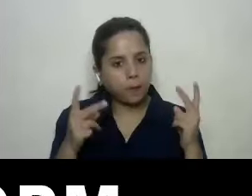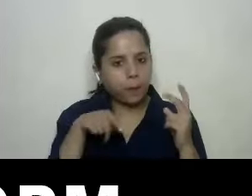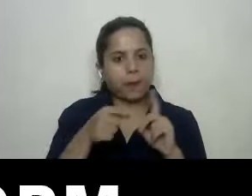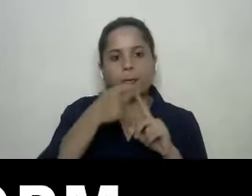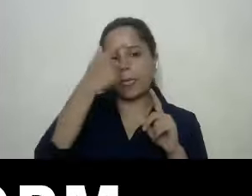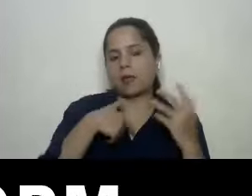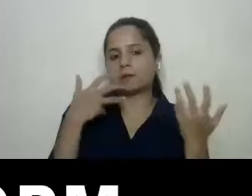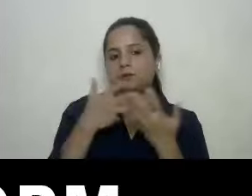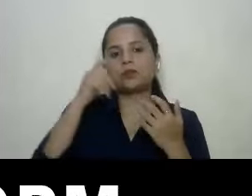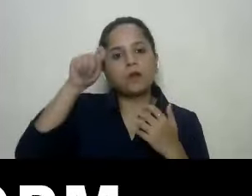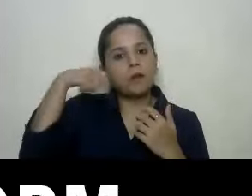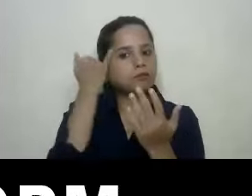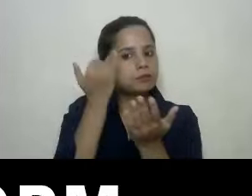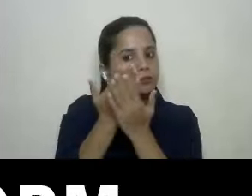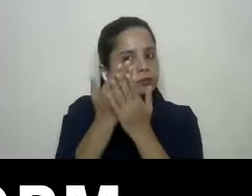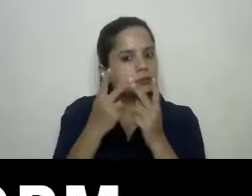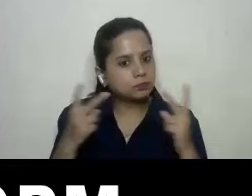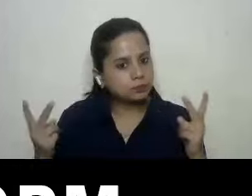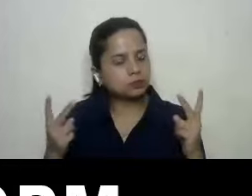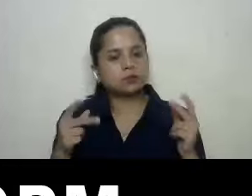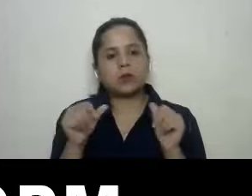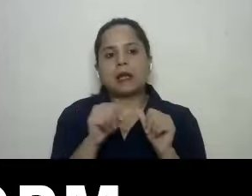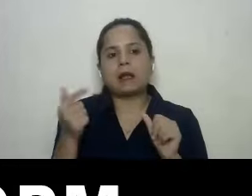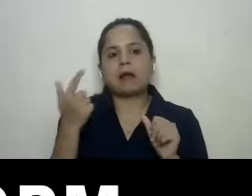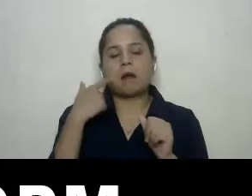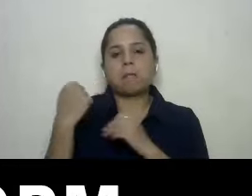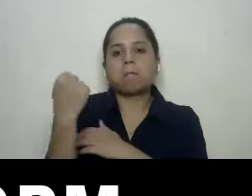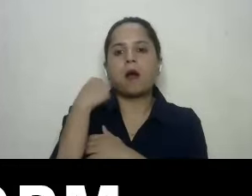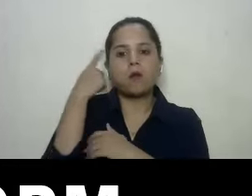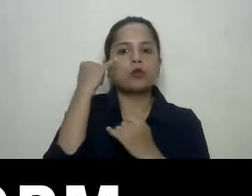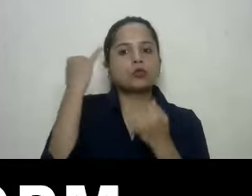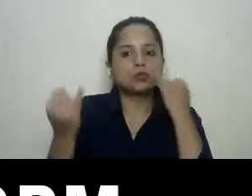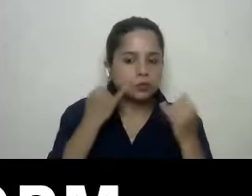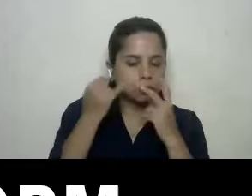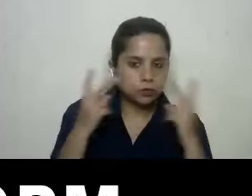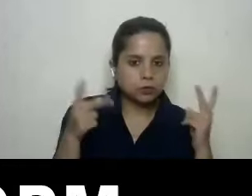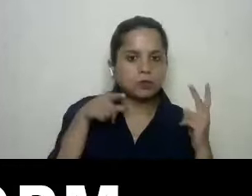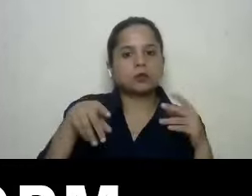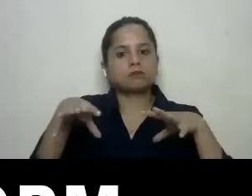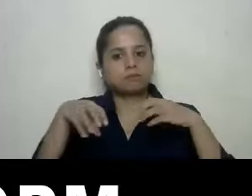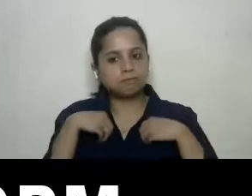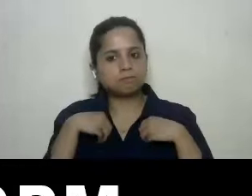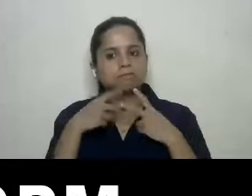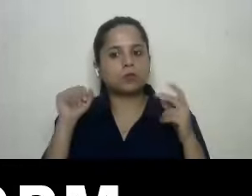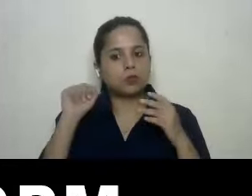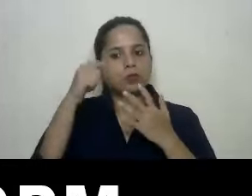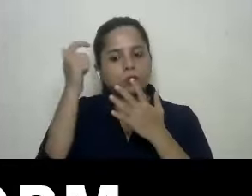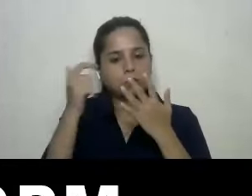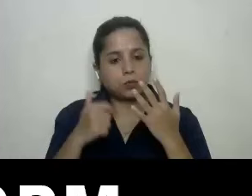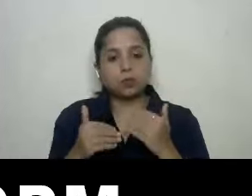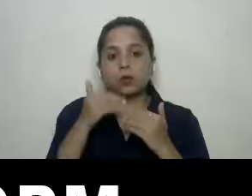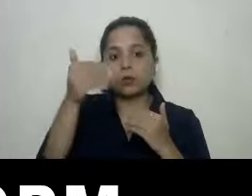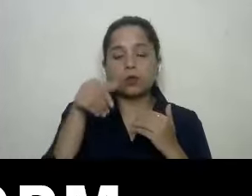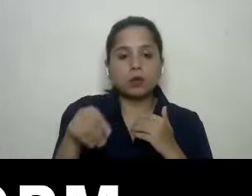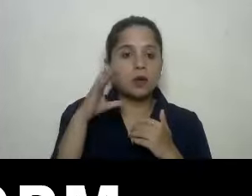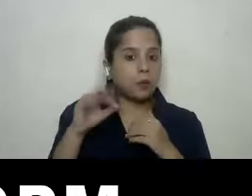video recommendations, AI-powered search functionalities, and adaptive quizzes. Moving to the key features